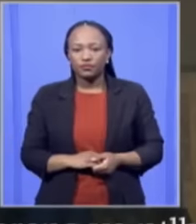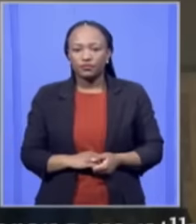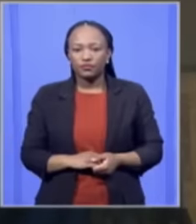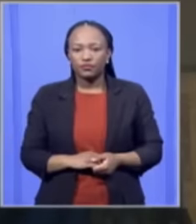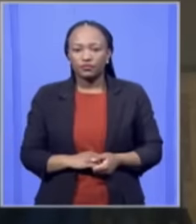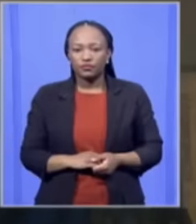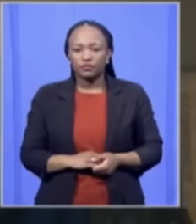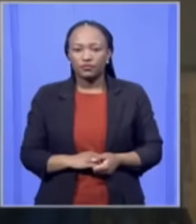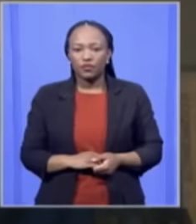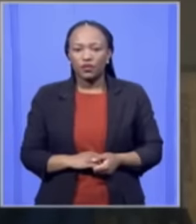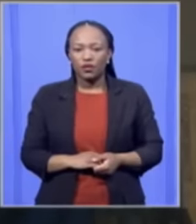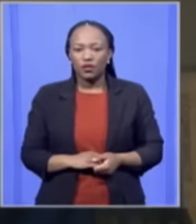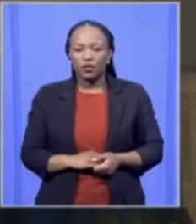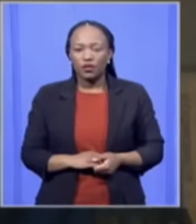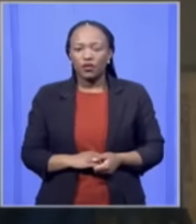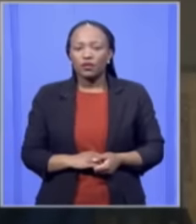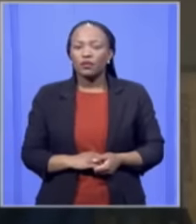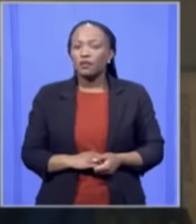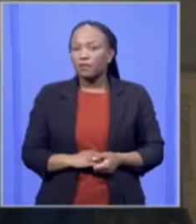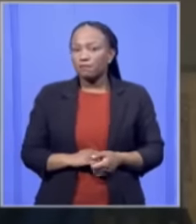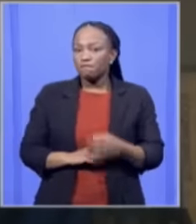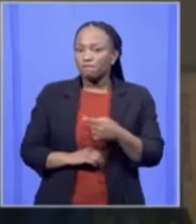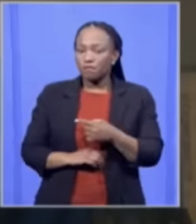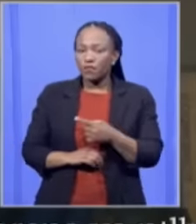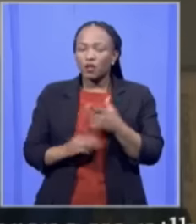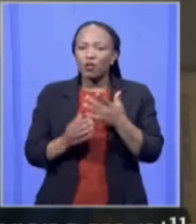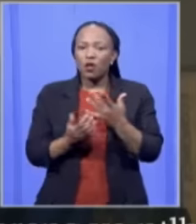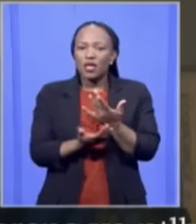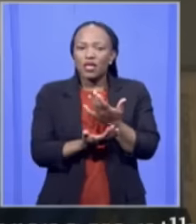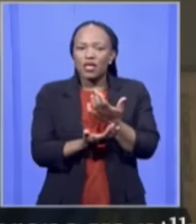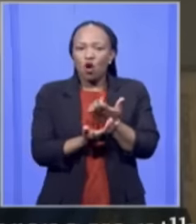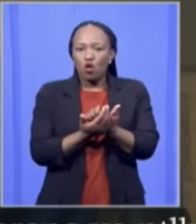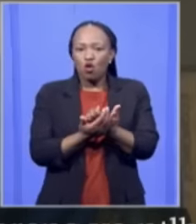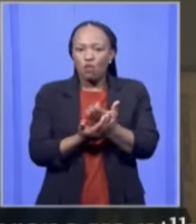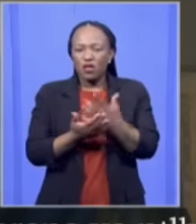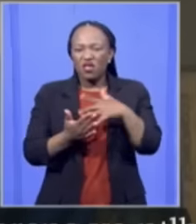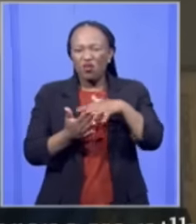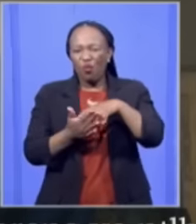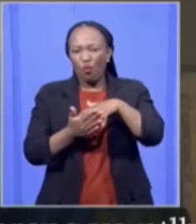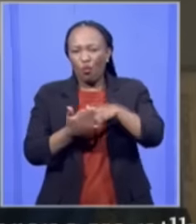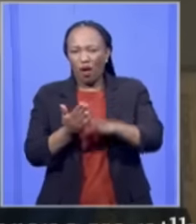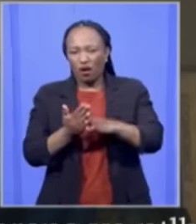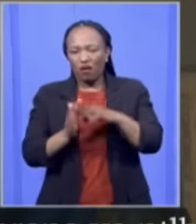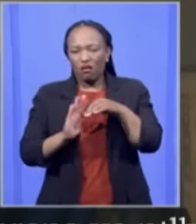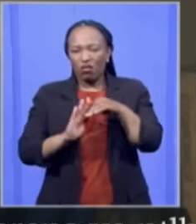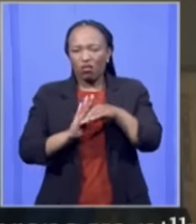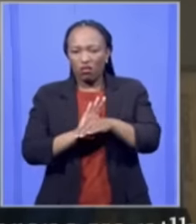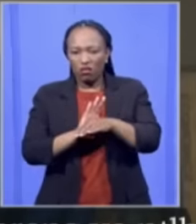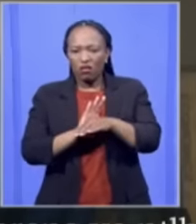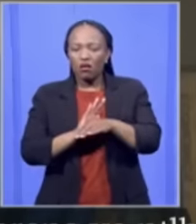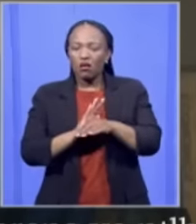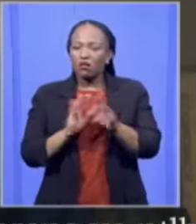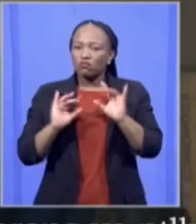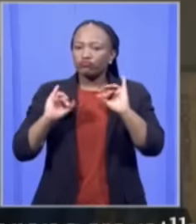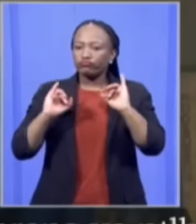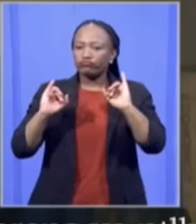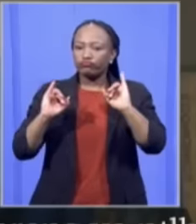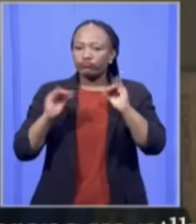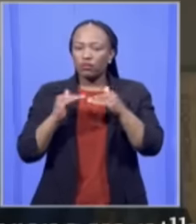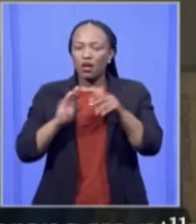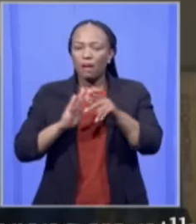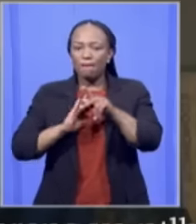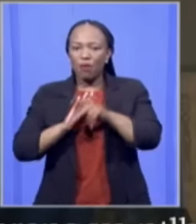market early this year is, of course, attributable to the weakness in the economy early this year, and that stems from severe levels of policy